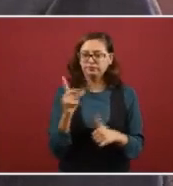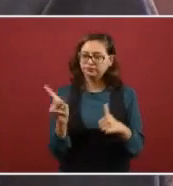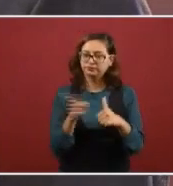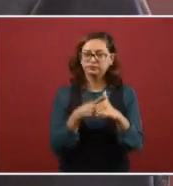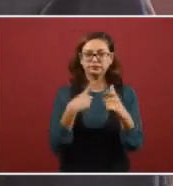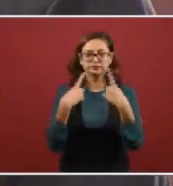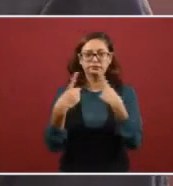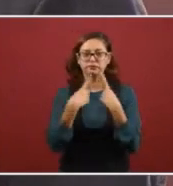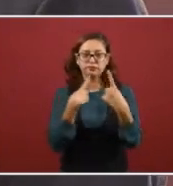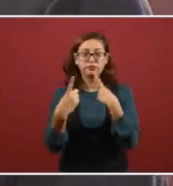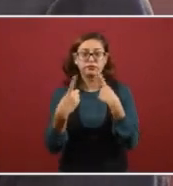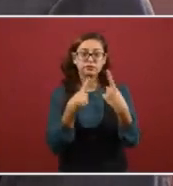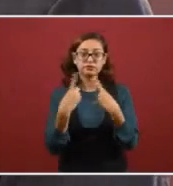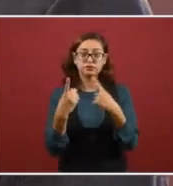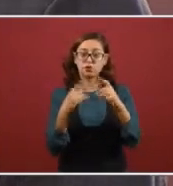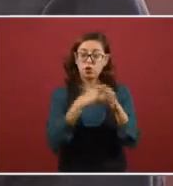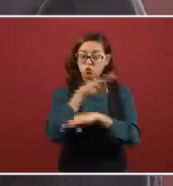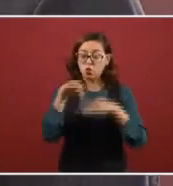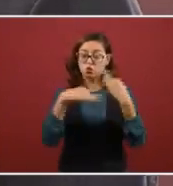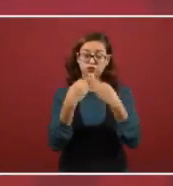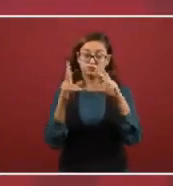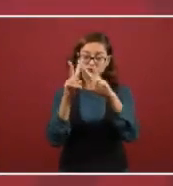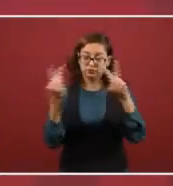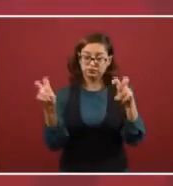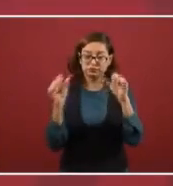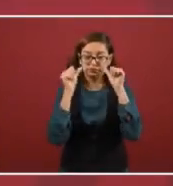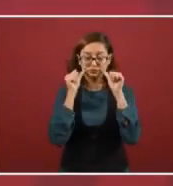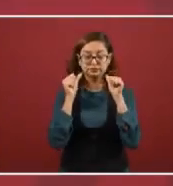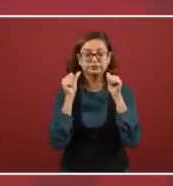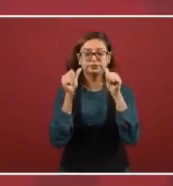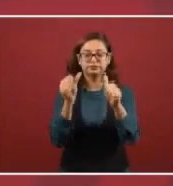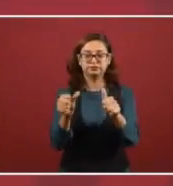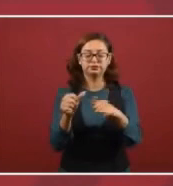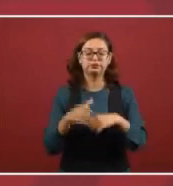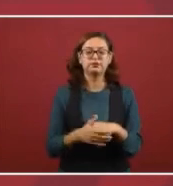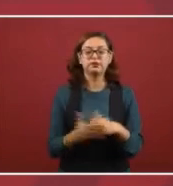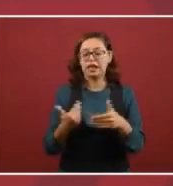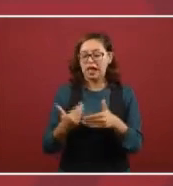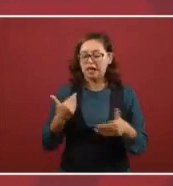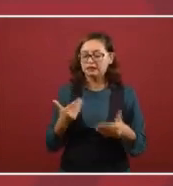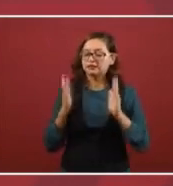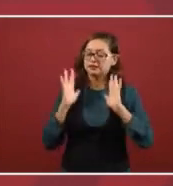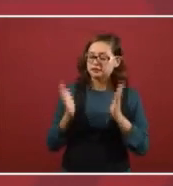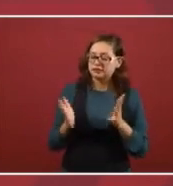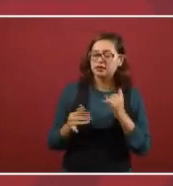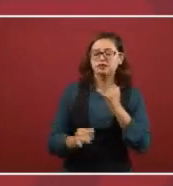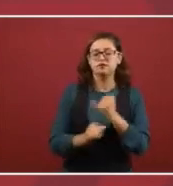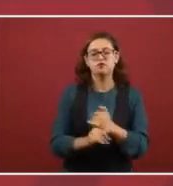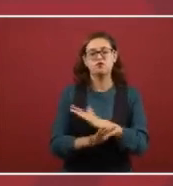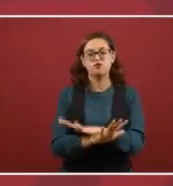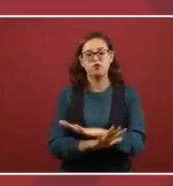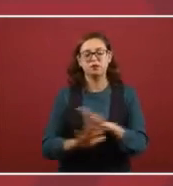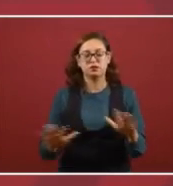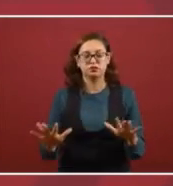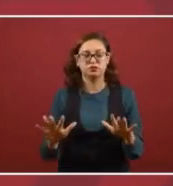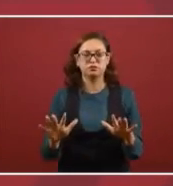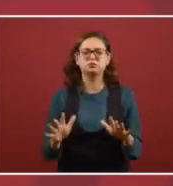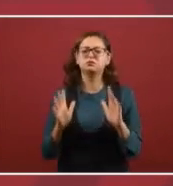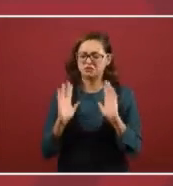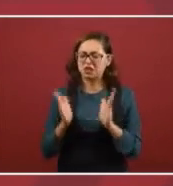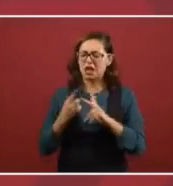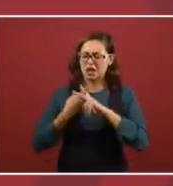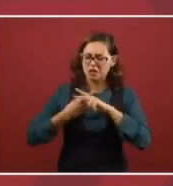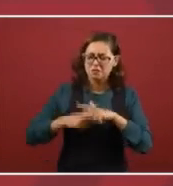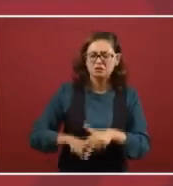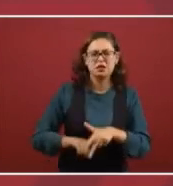dialogue in order to deal with all those matters. I've already informed, and we're